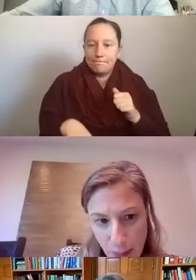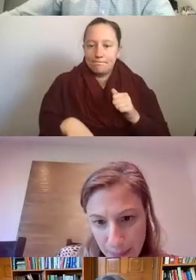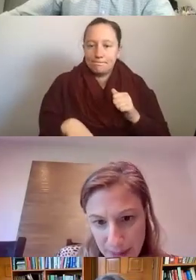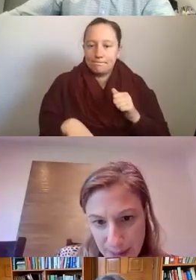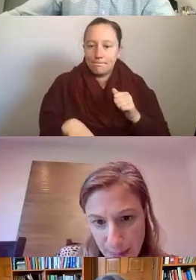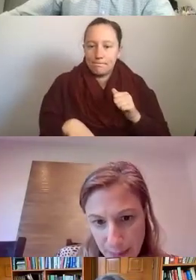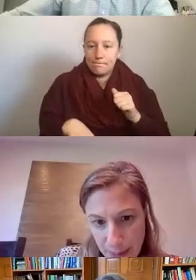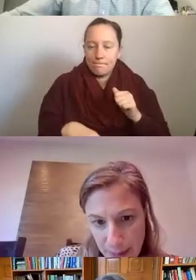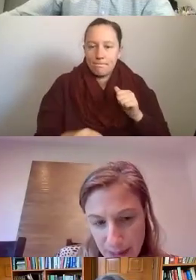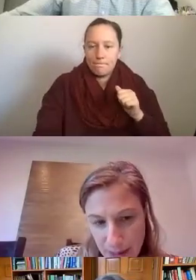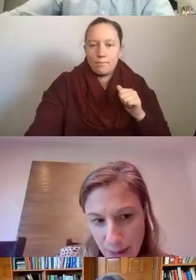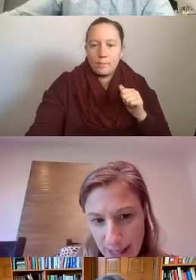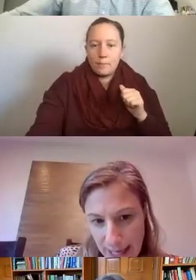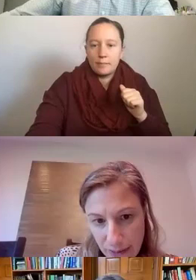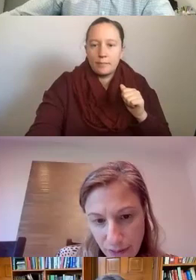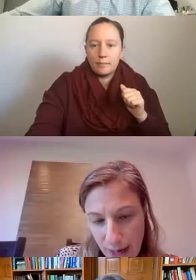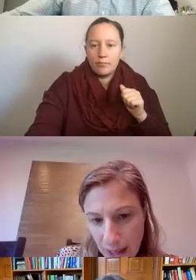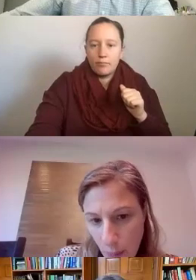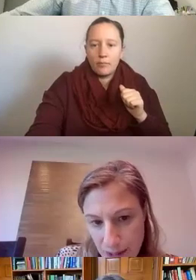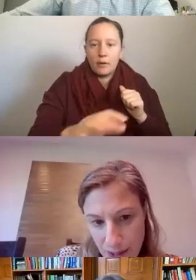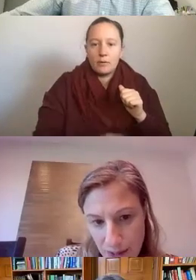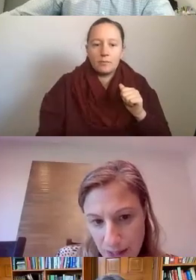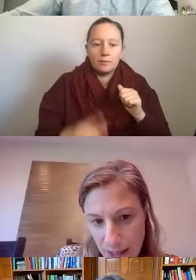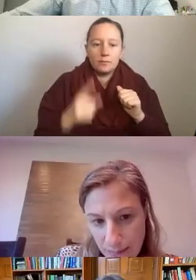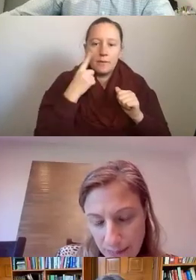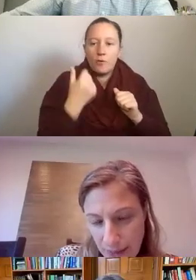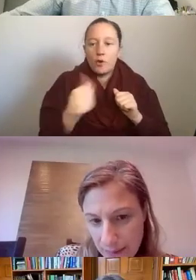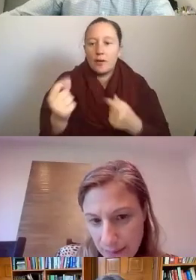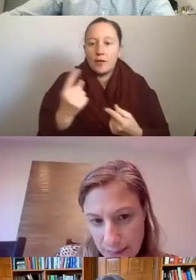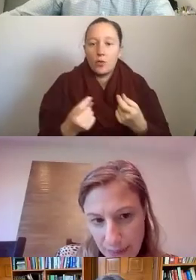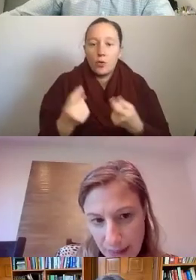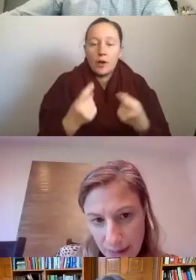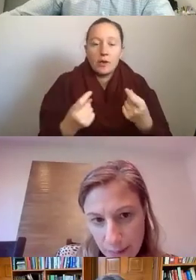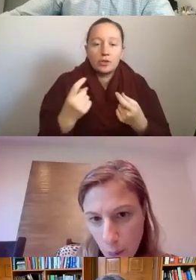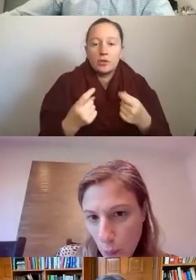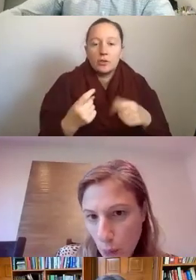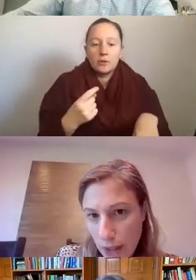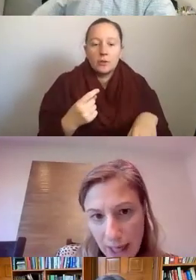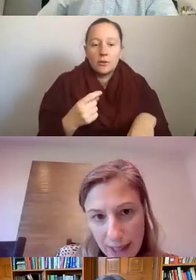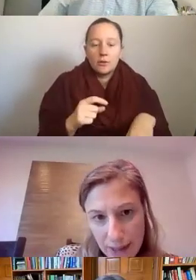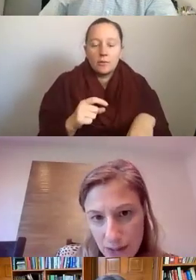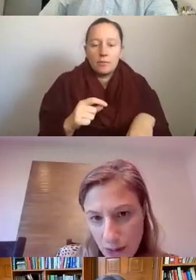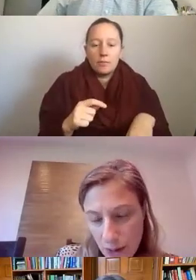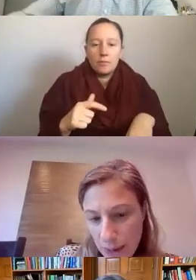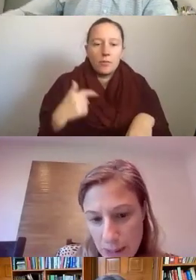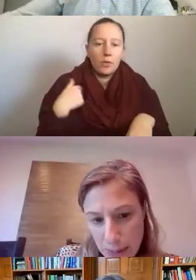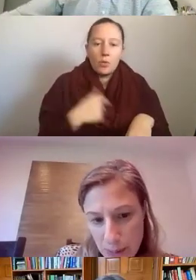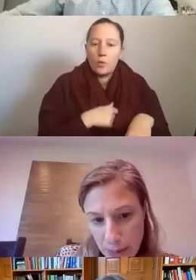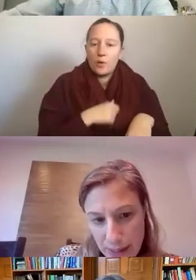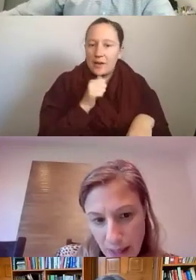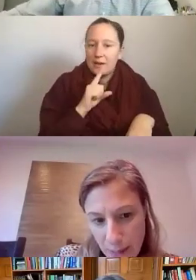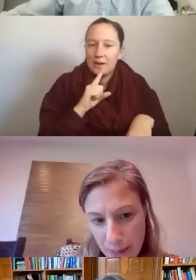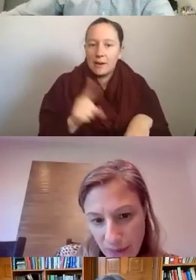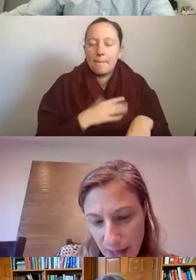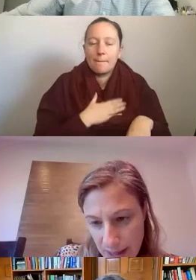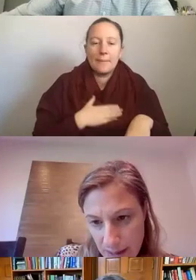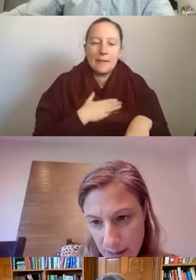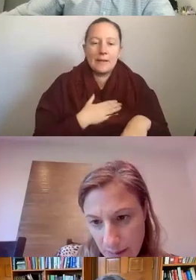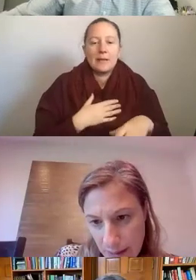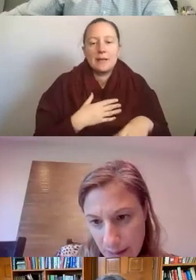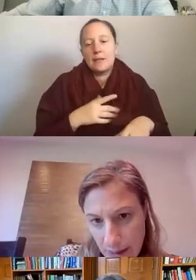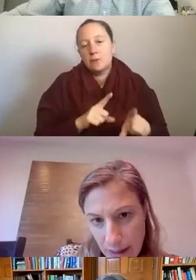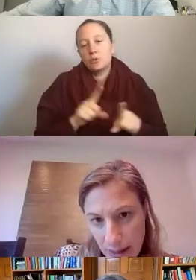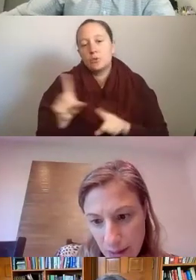need to wrap this up. And so again, for any questions that were not answered, please come and find